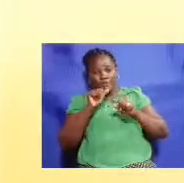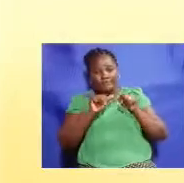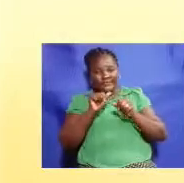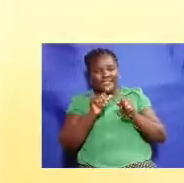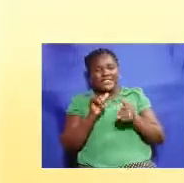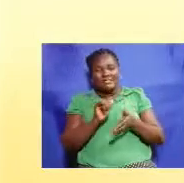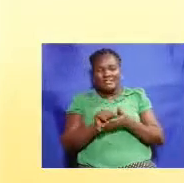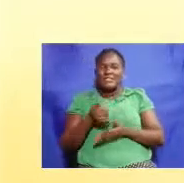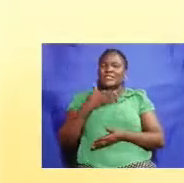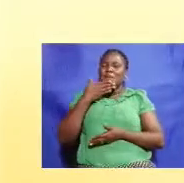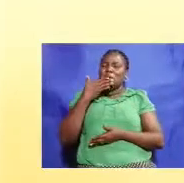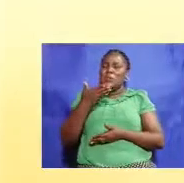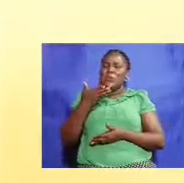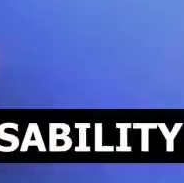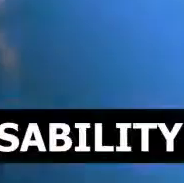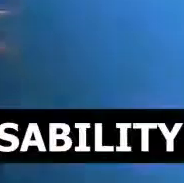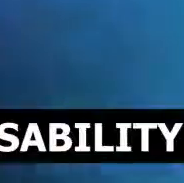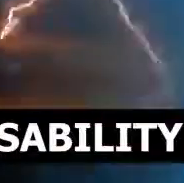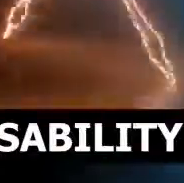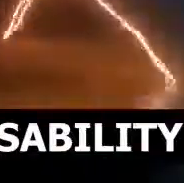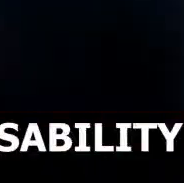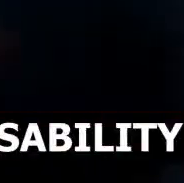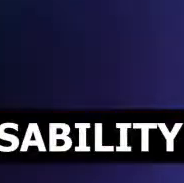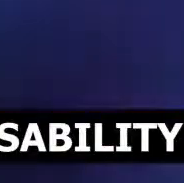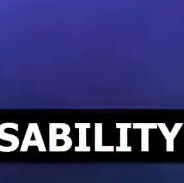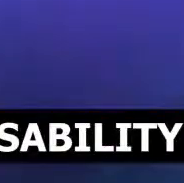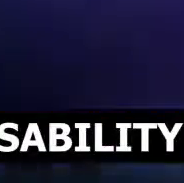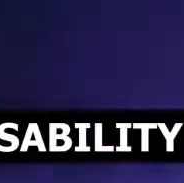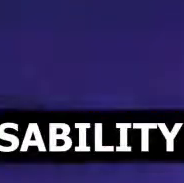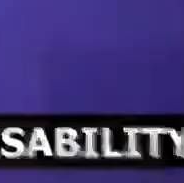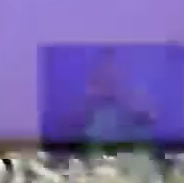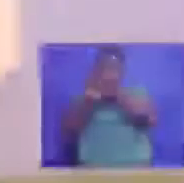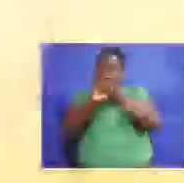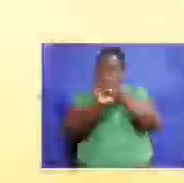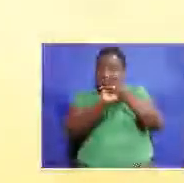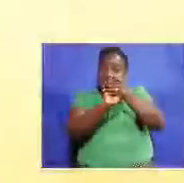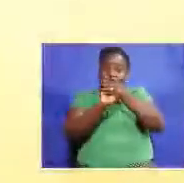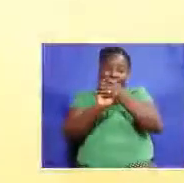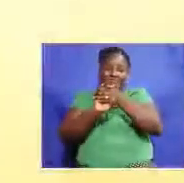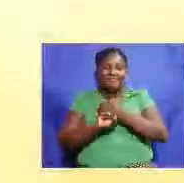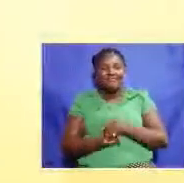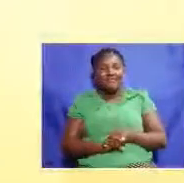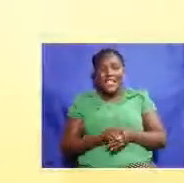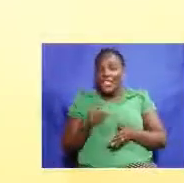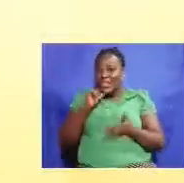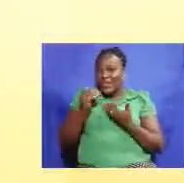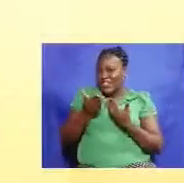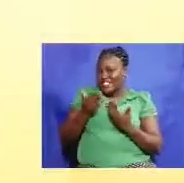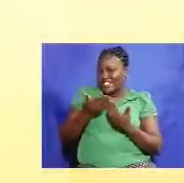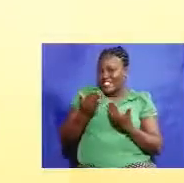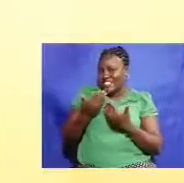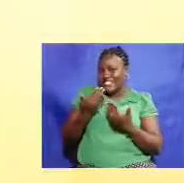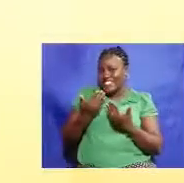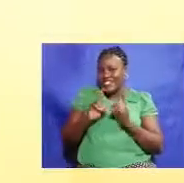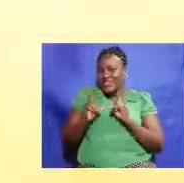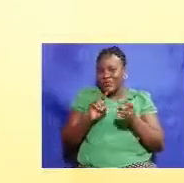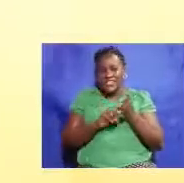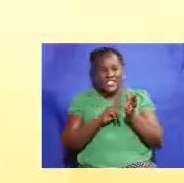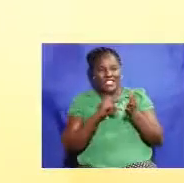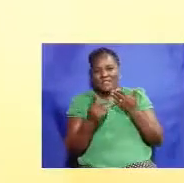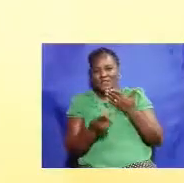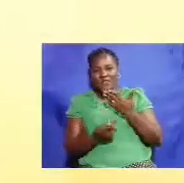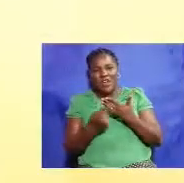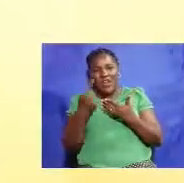it's a very good platform for the disability community. Congratulations. It's not easy to run such